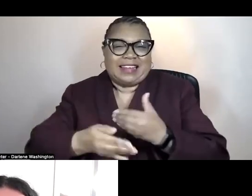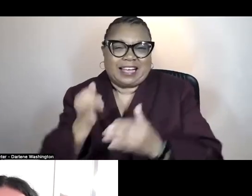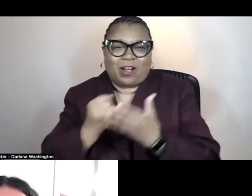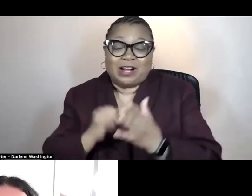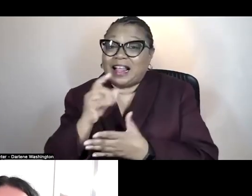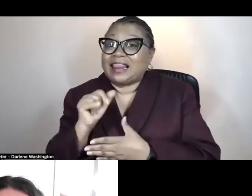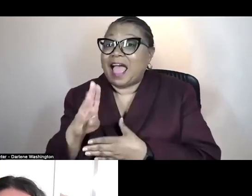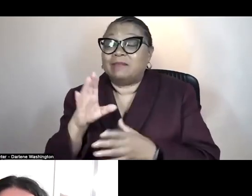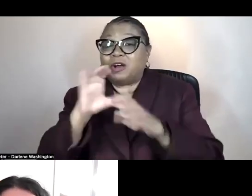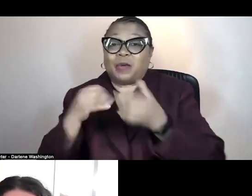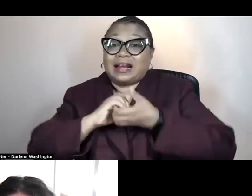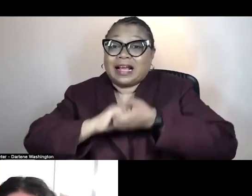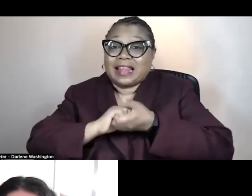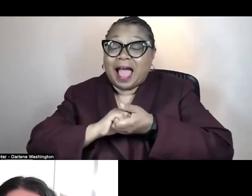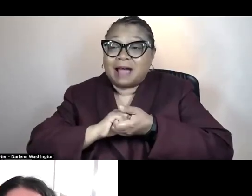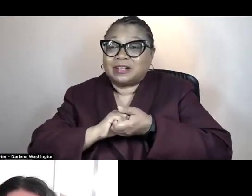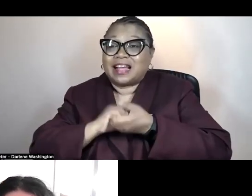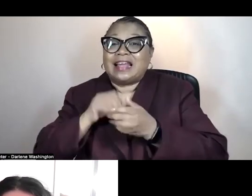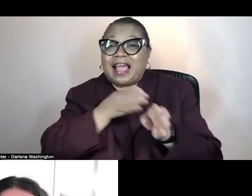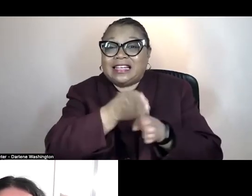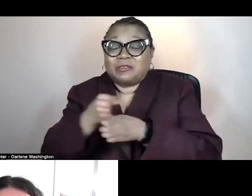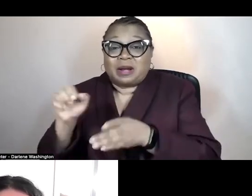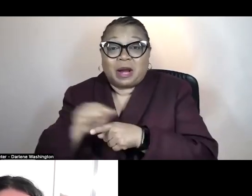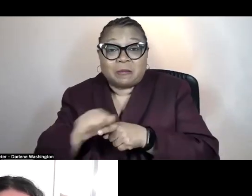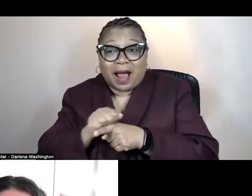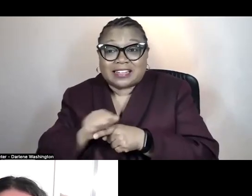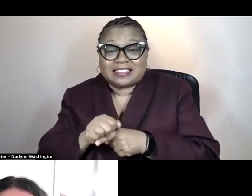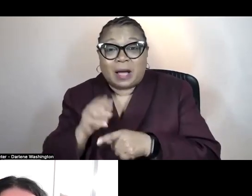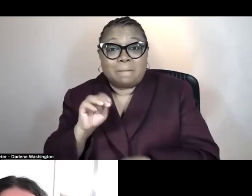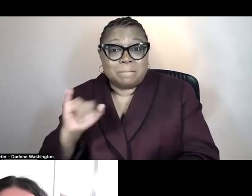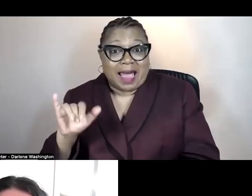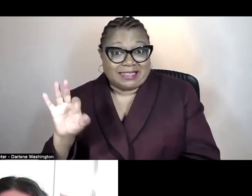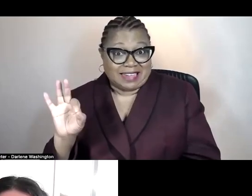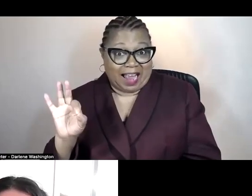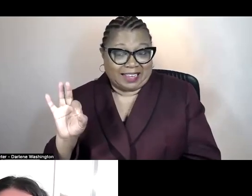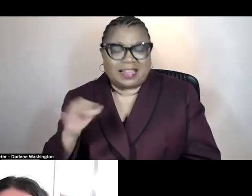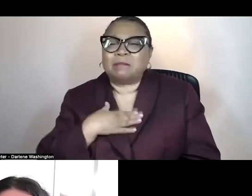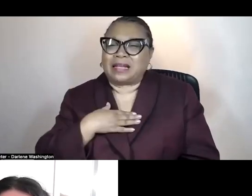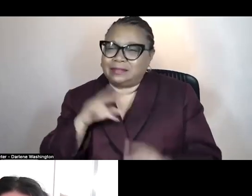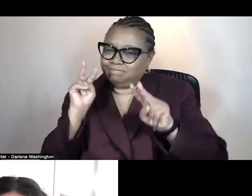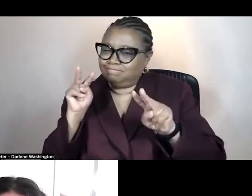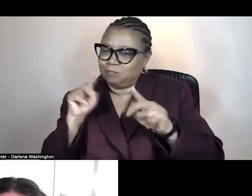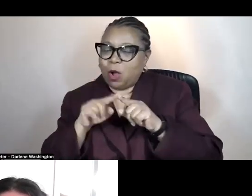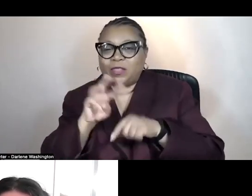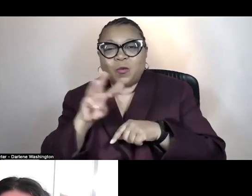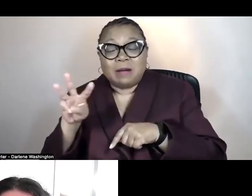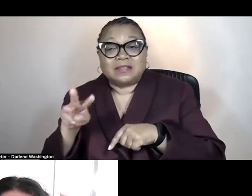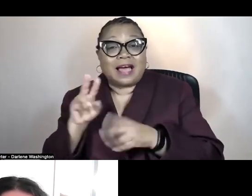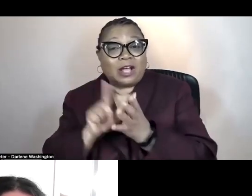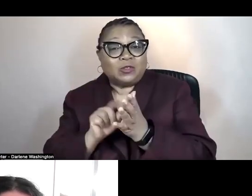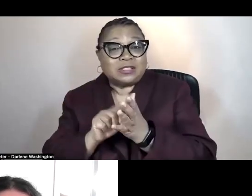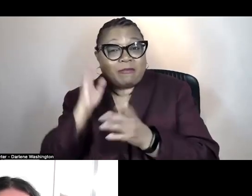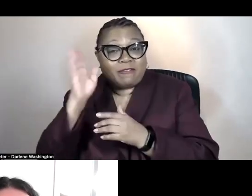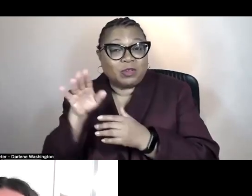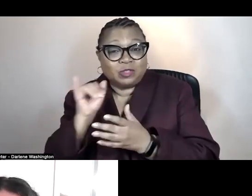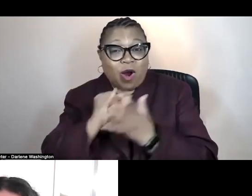Lab on creating collaborative and interdisciplinary practices on May 9th. And please keep an eye out on our website and newsletter for future